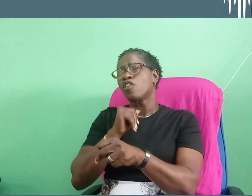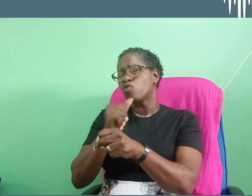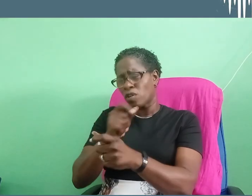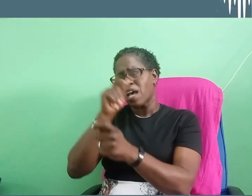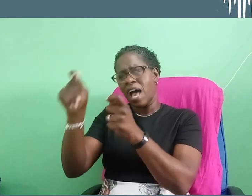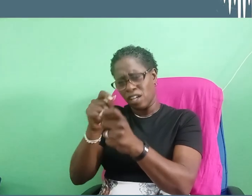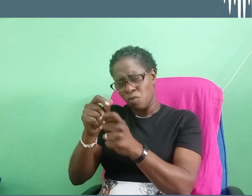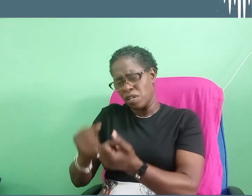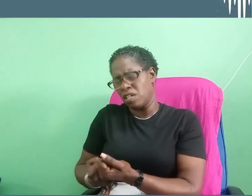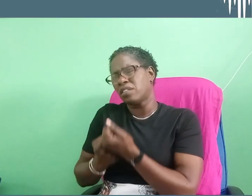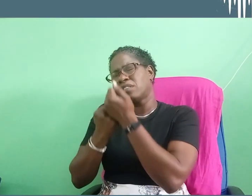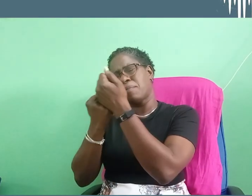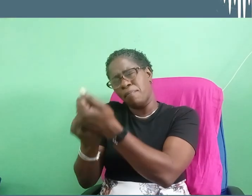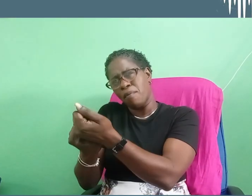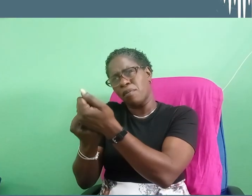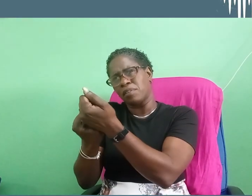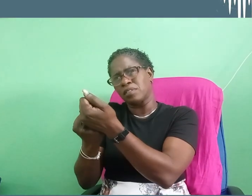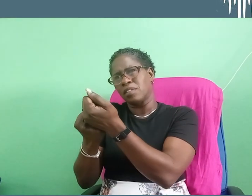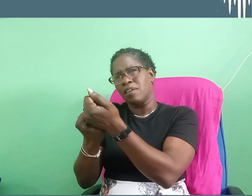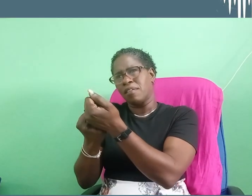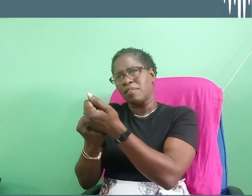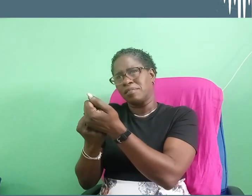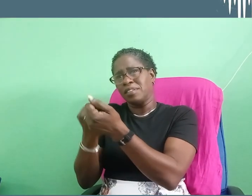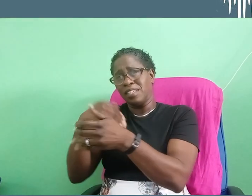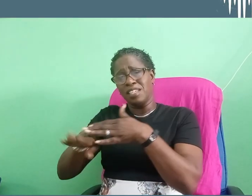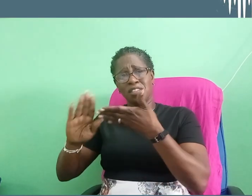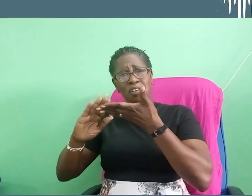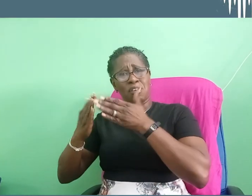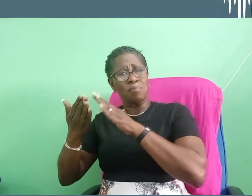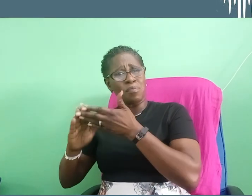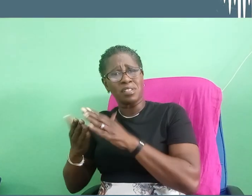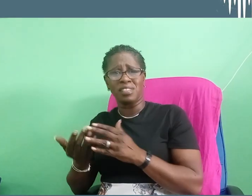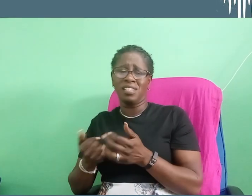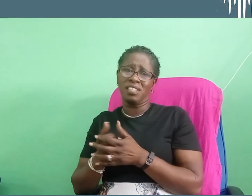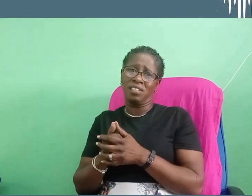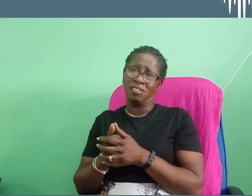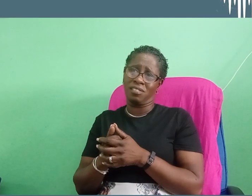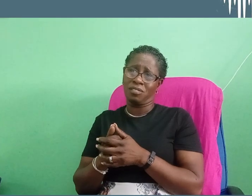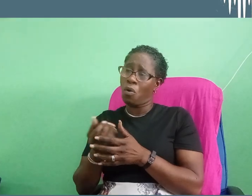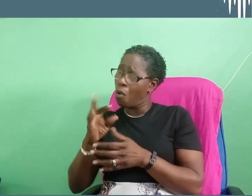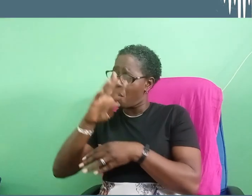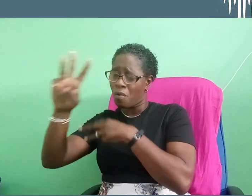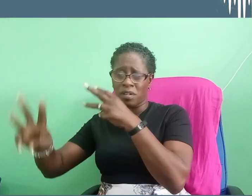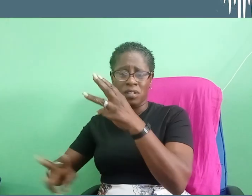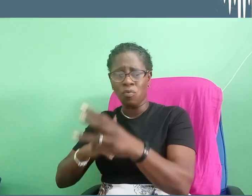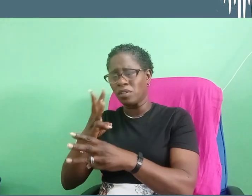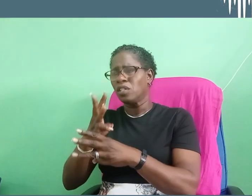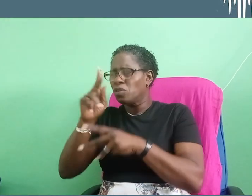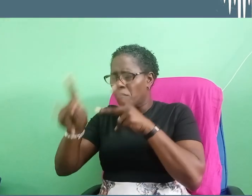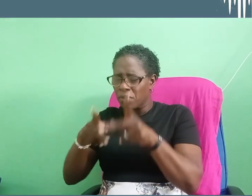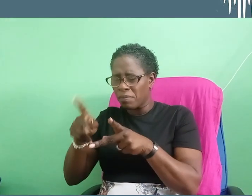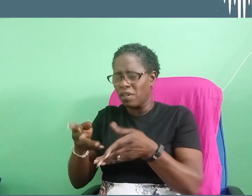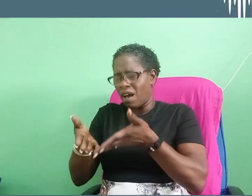other people, both like in our community, in whatever country we're living in, and around the world, who are asking these questions